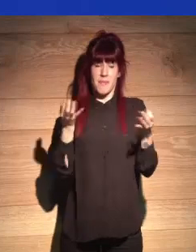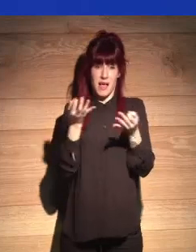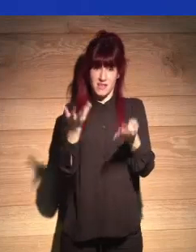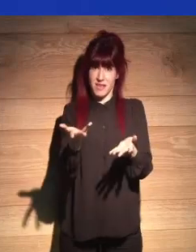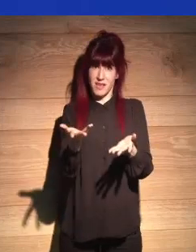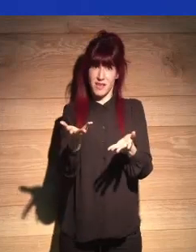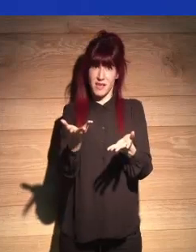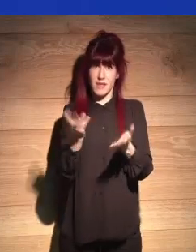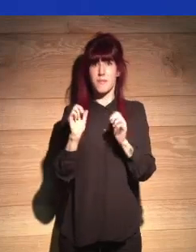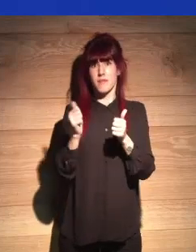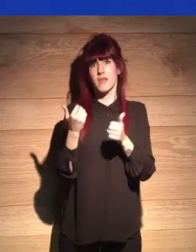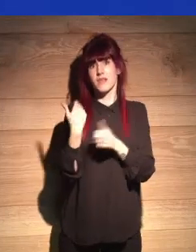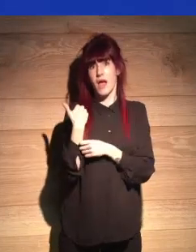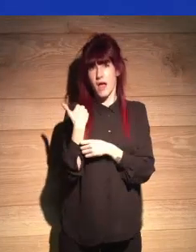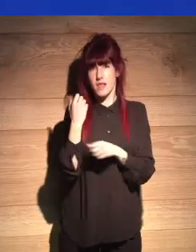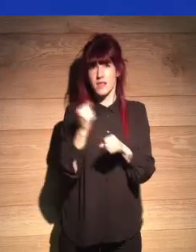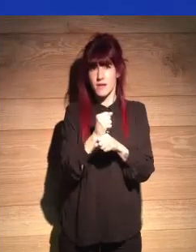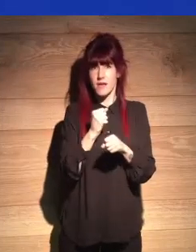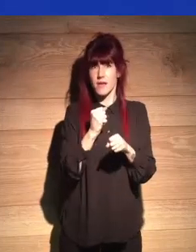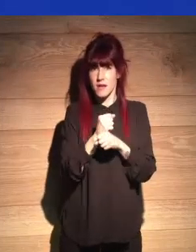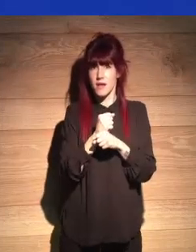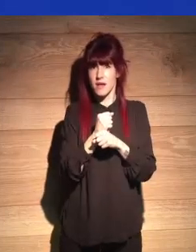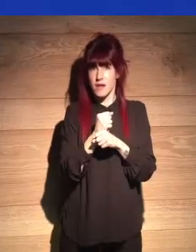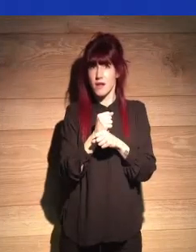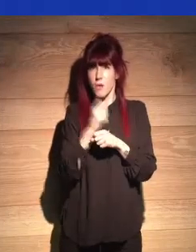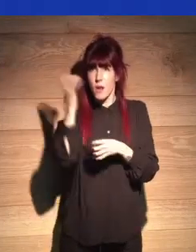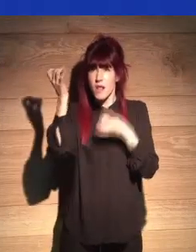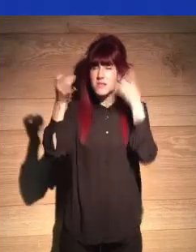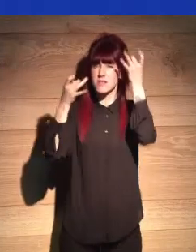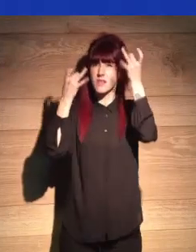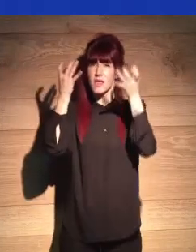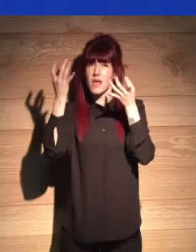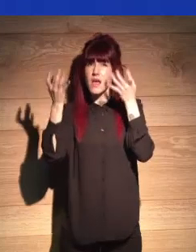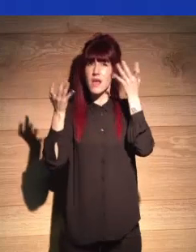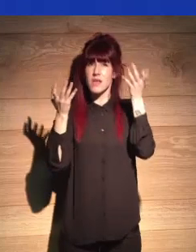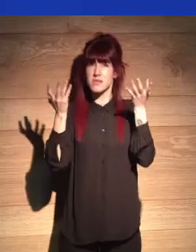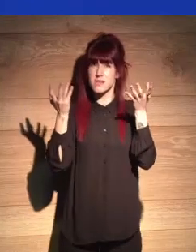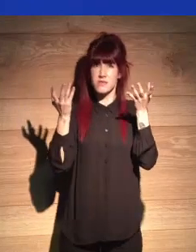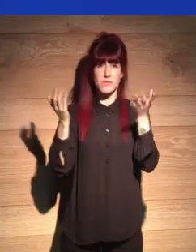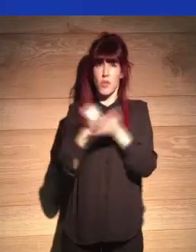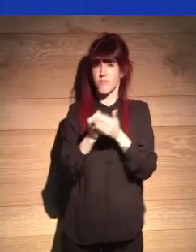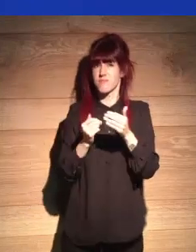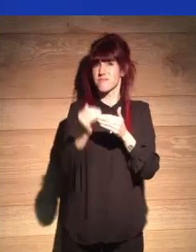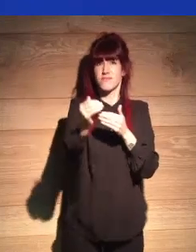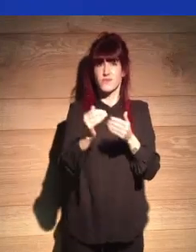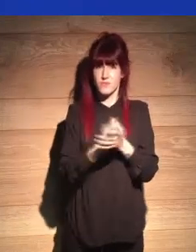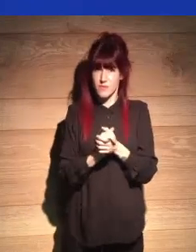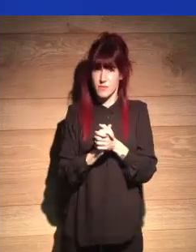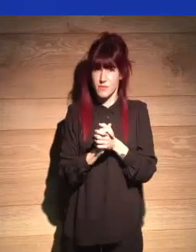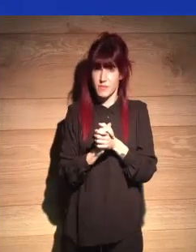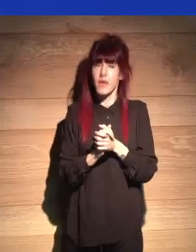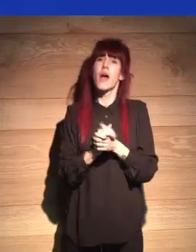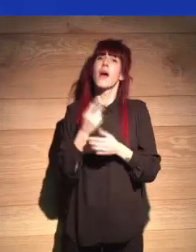the diagnosis and then start working with these ideas and go